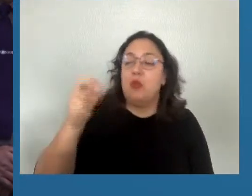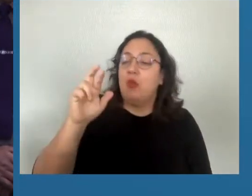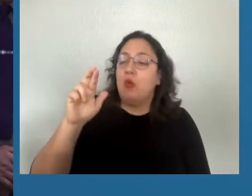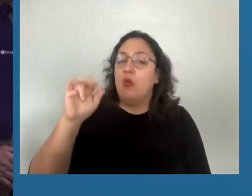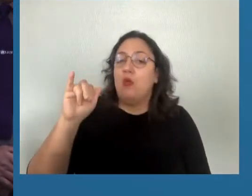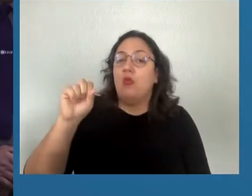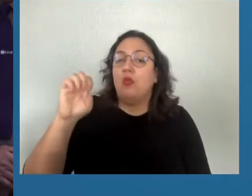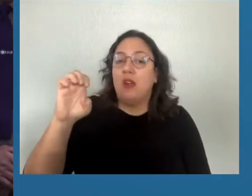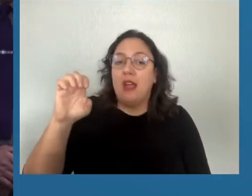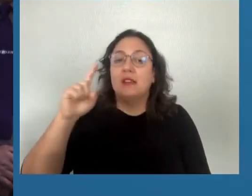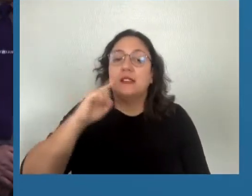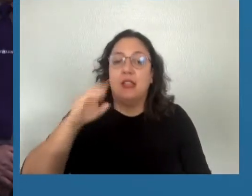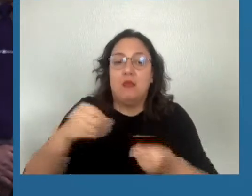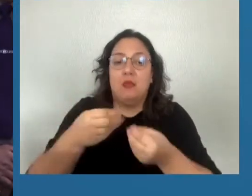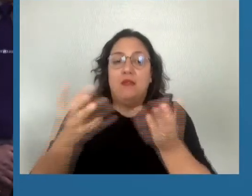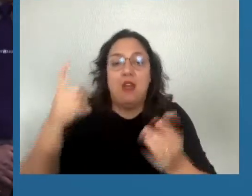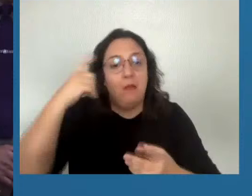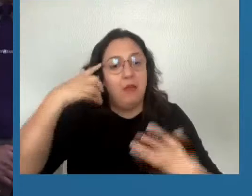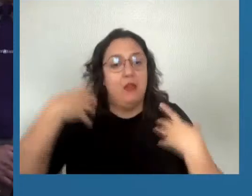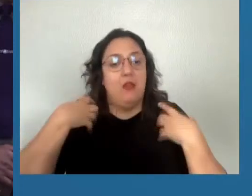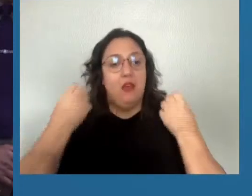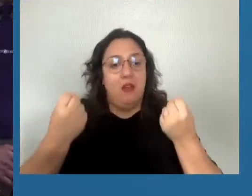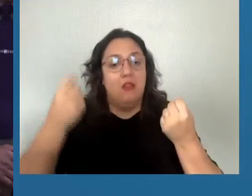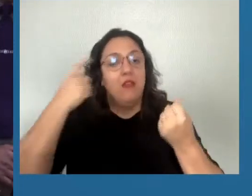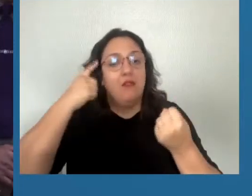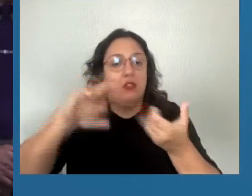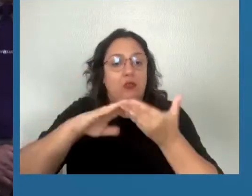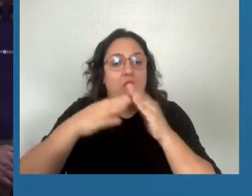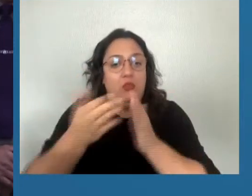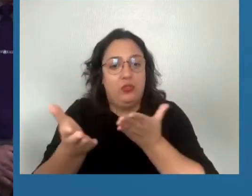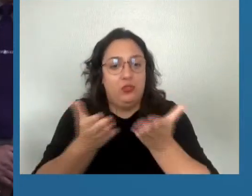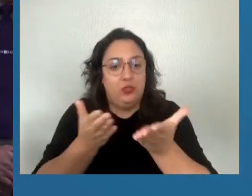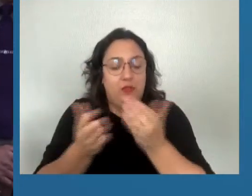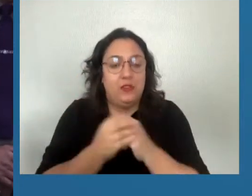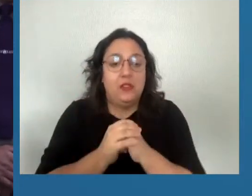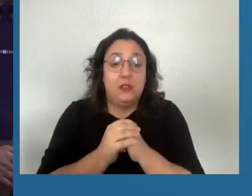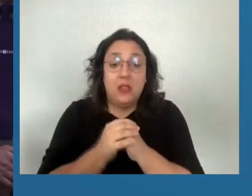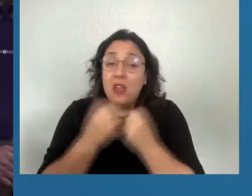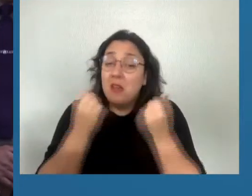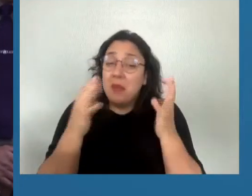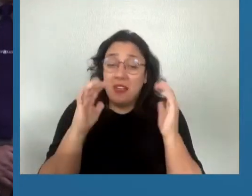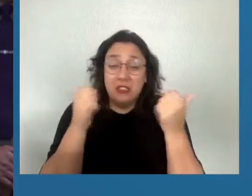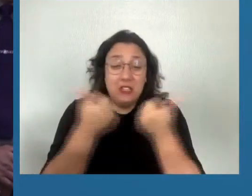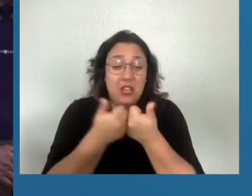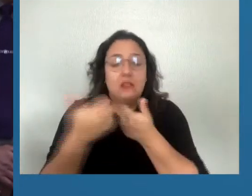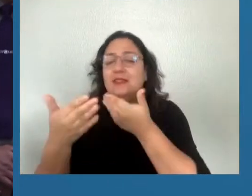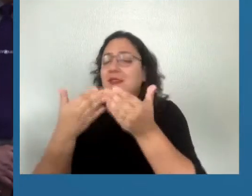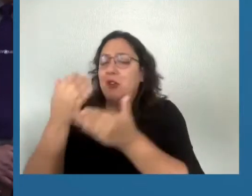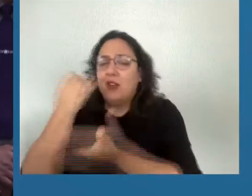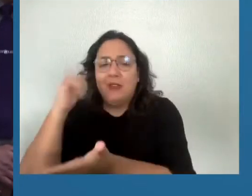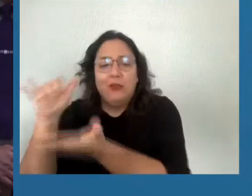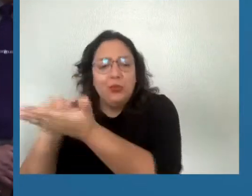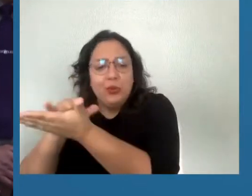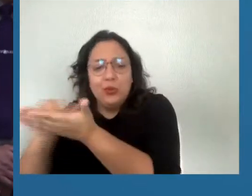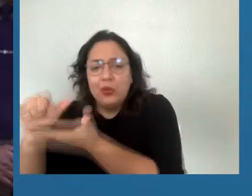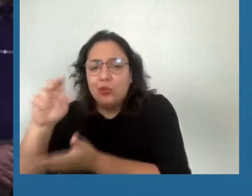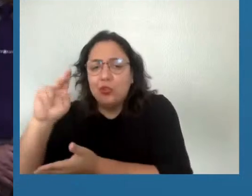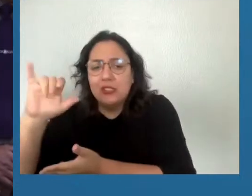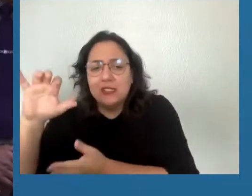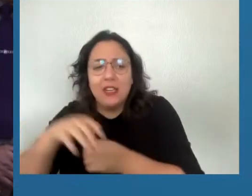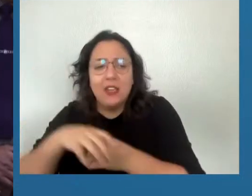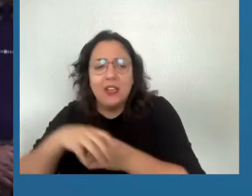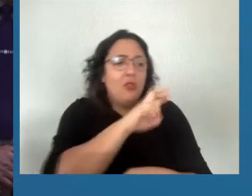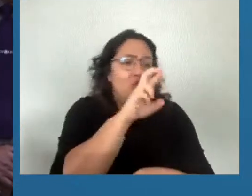organizations that provide mental health services. A lot of our challenges on our streets, whether it's New York City, Albany, Rochester, Syracuse, or